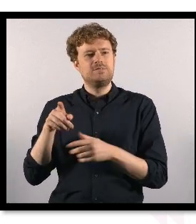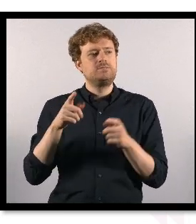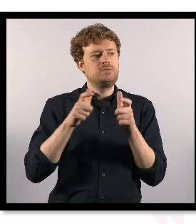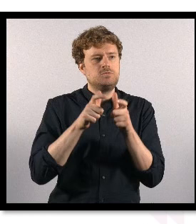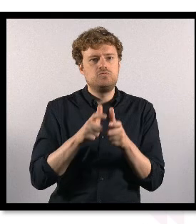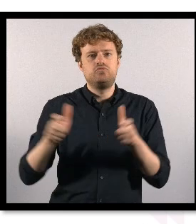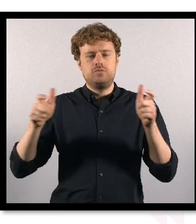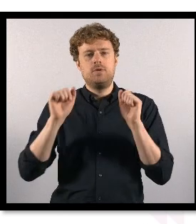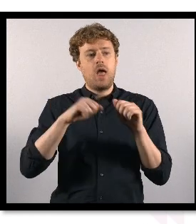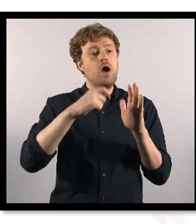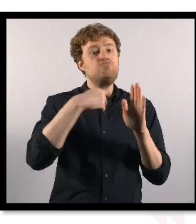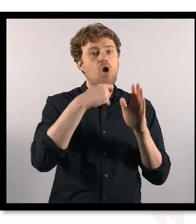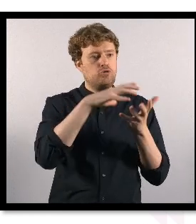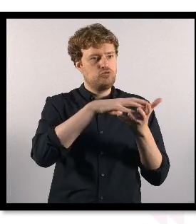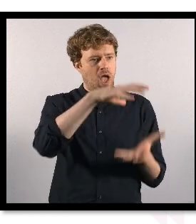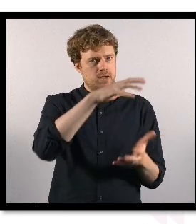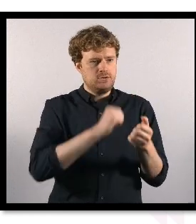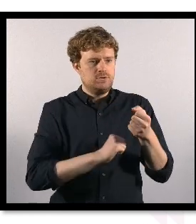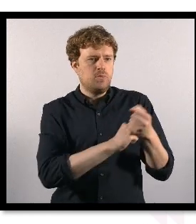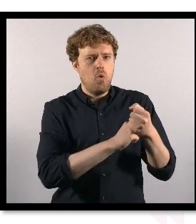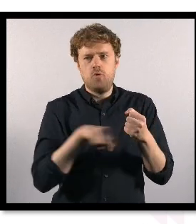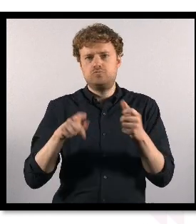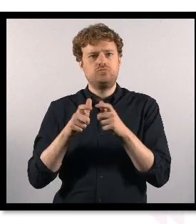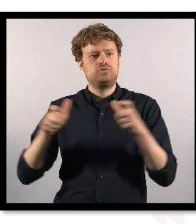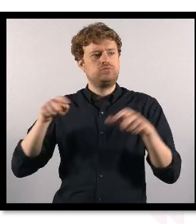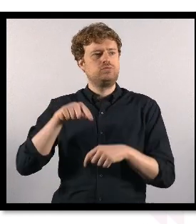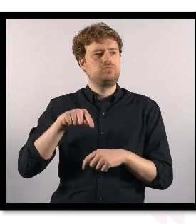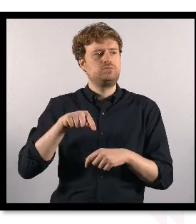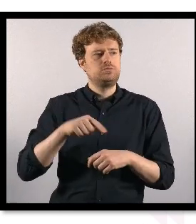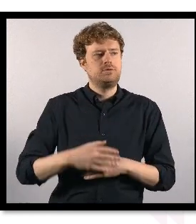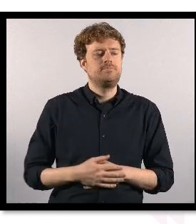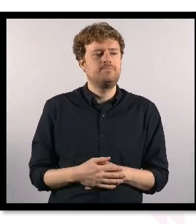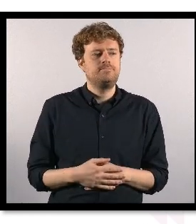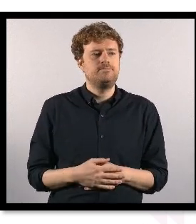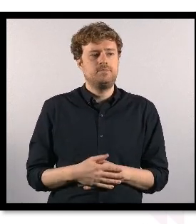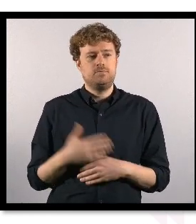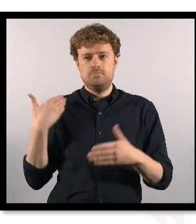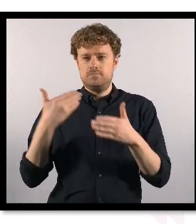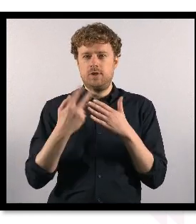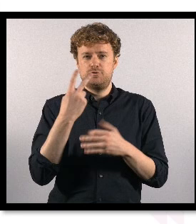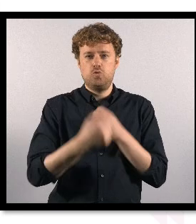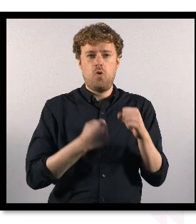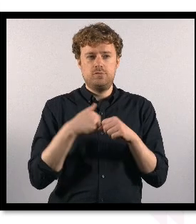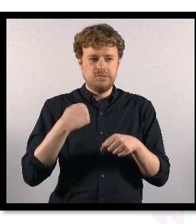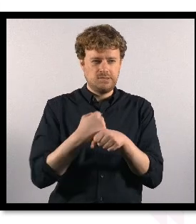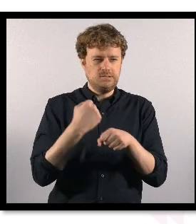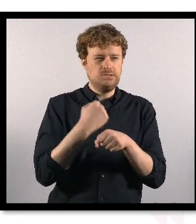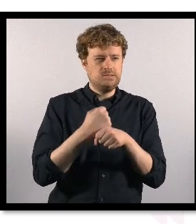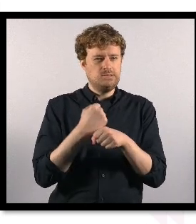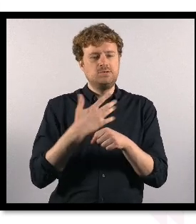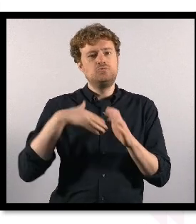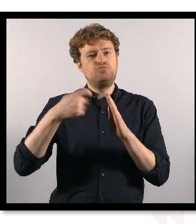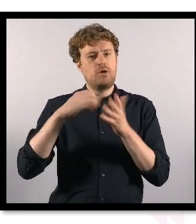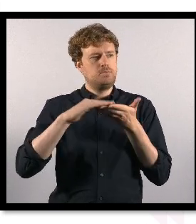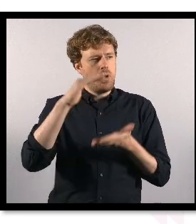of effort in the last 2 years to try to improve the projects. We came up with things like domain technical reports and general